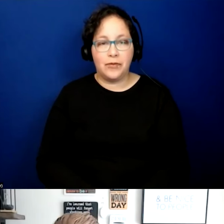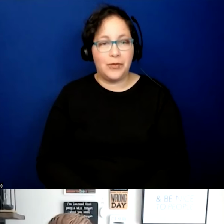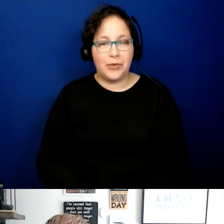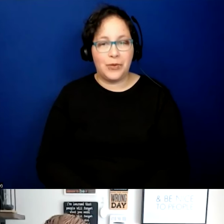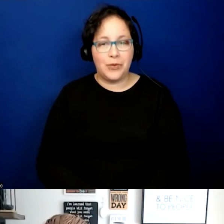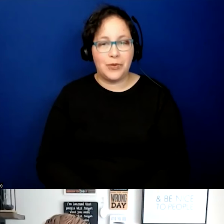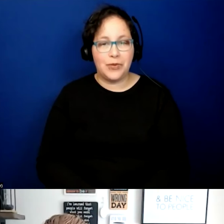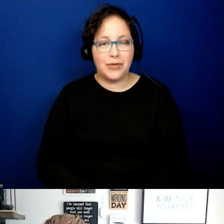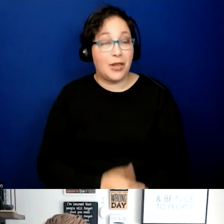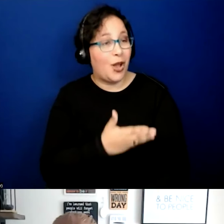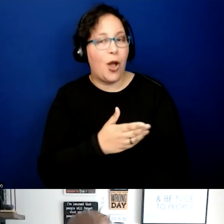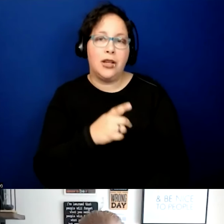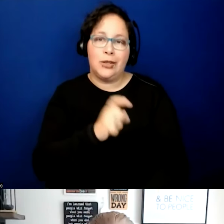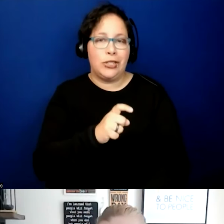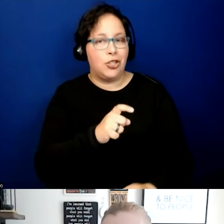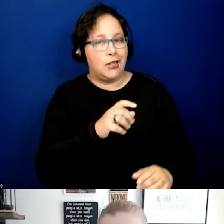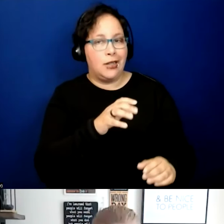We should start picking straws, Louis.